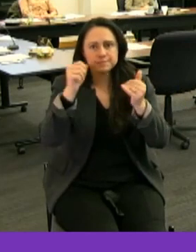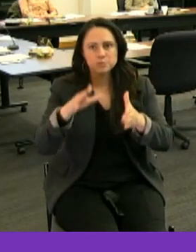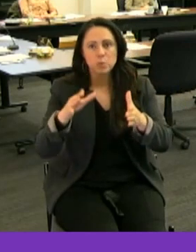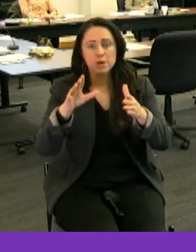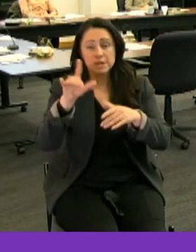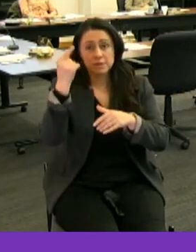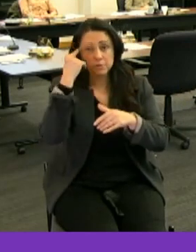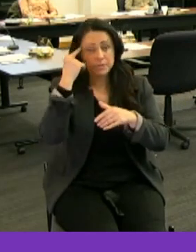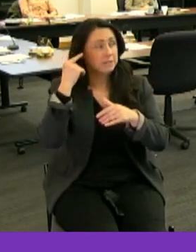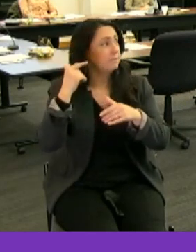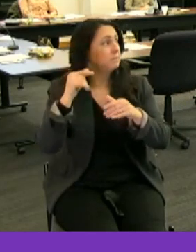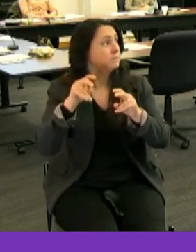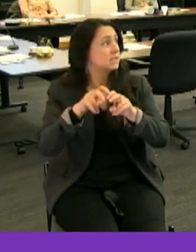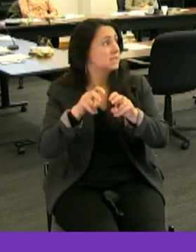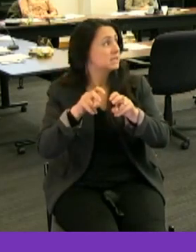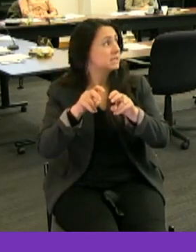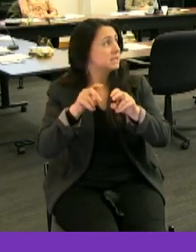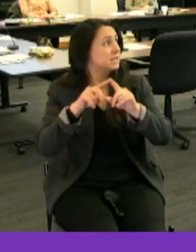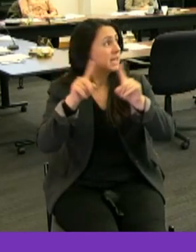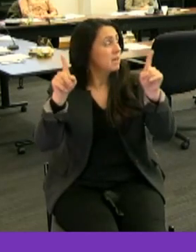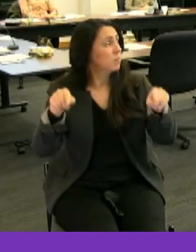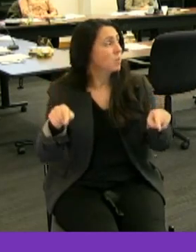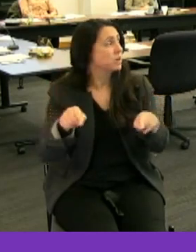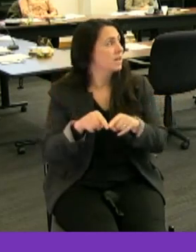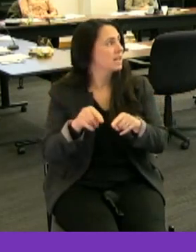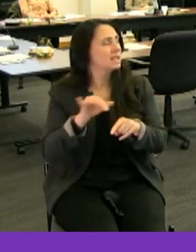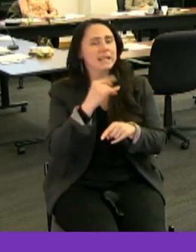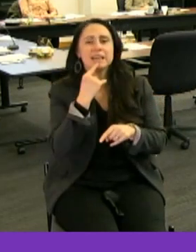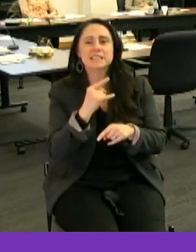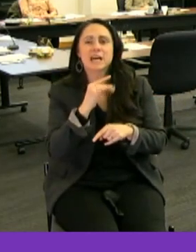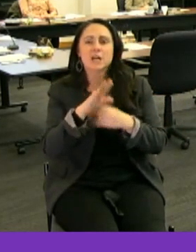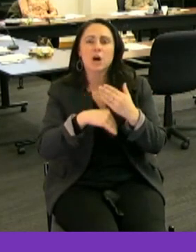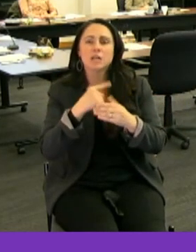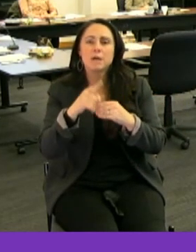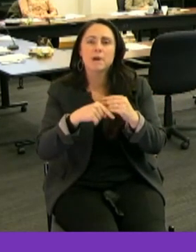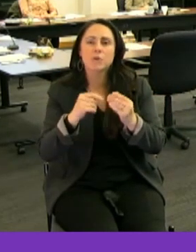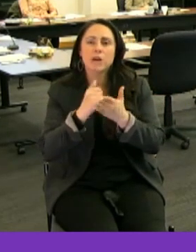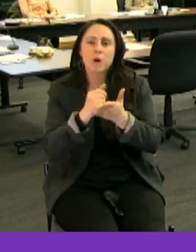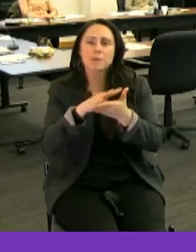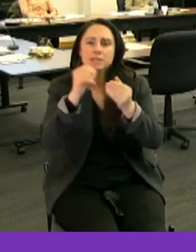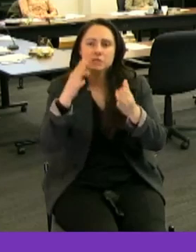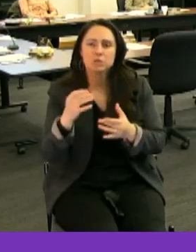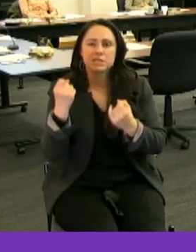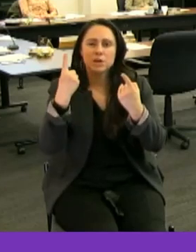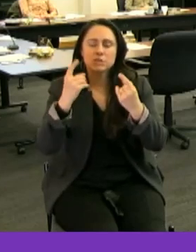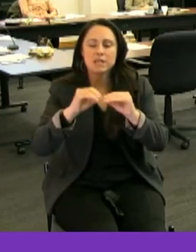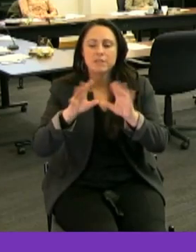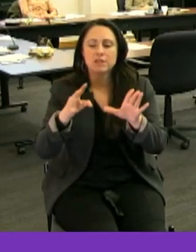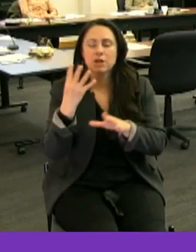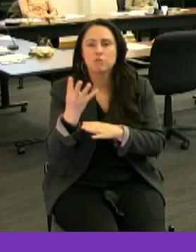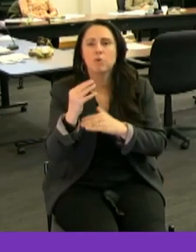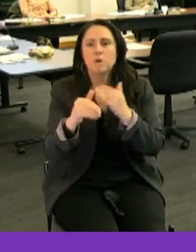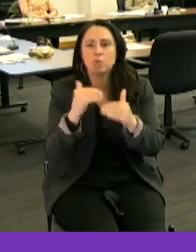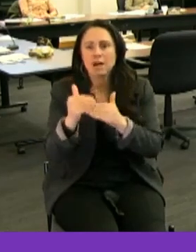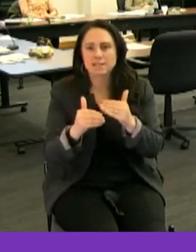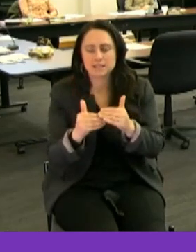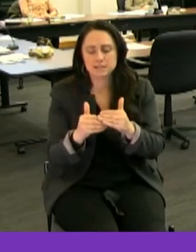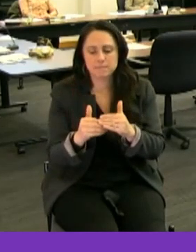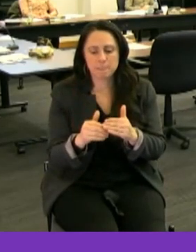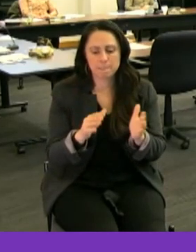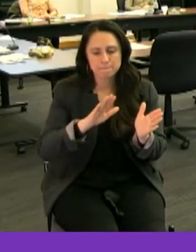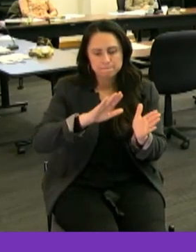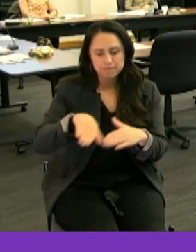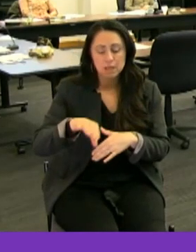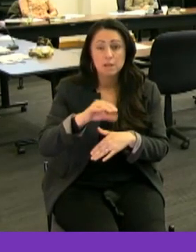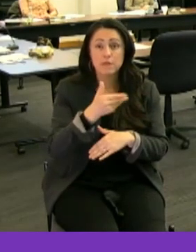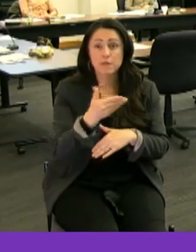kinda. And like I said, all about helping students understand the Cleared For process. The other thing we're